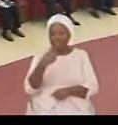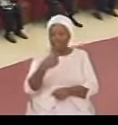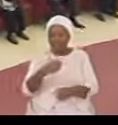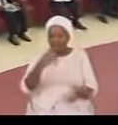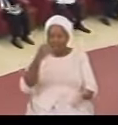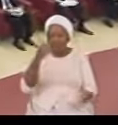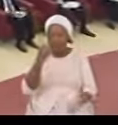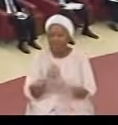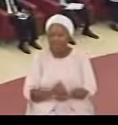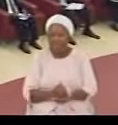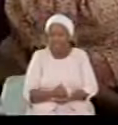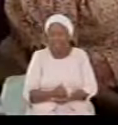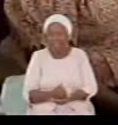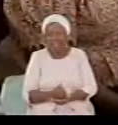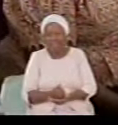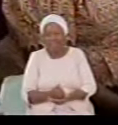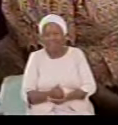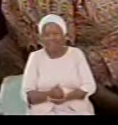people.